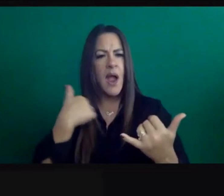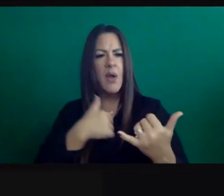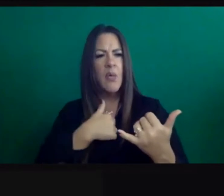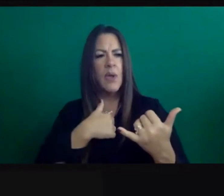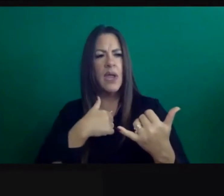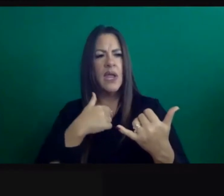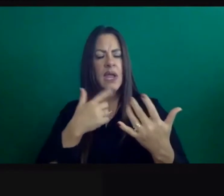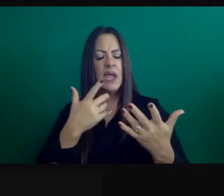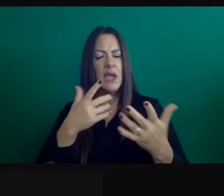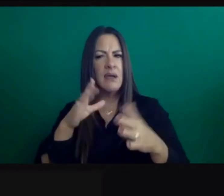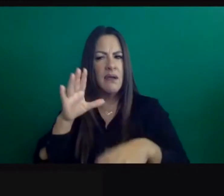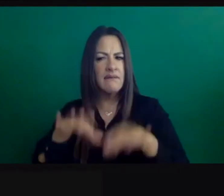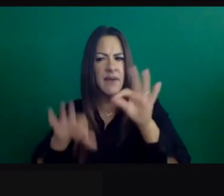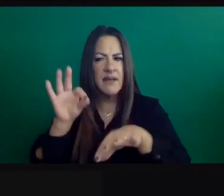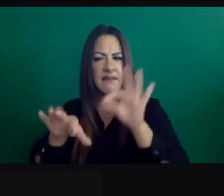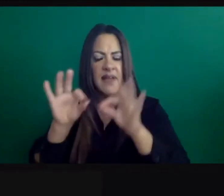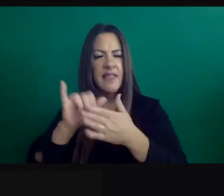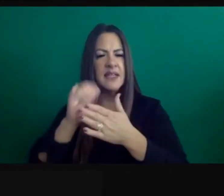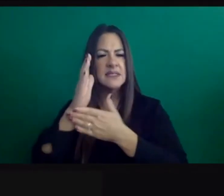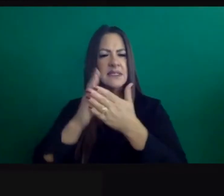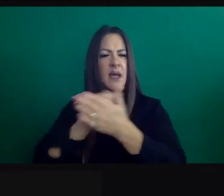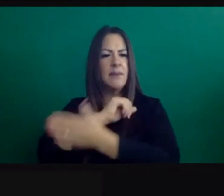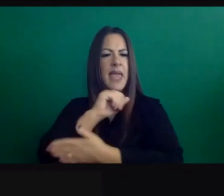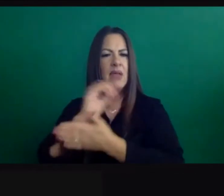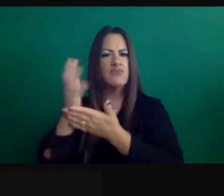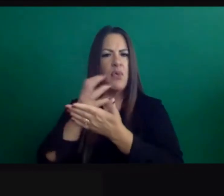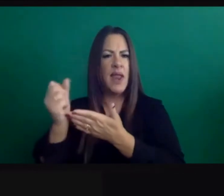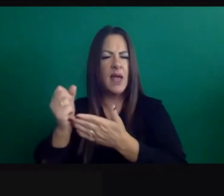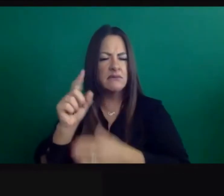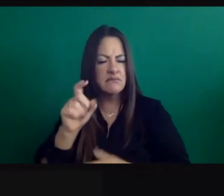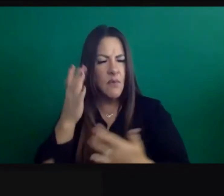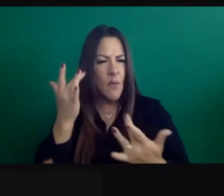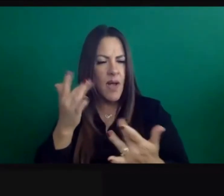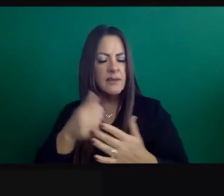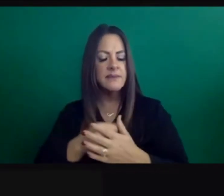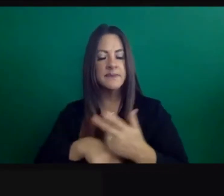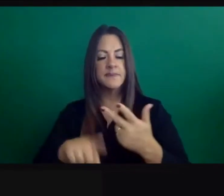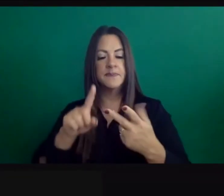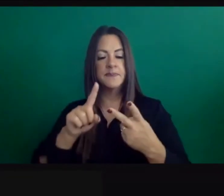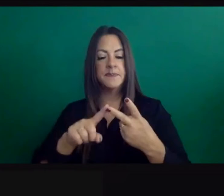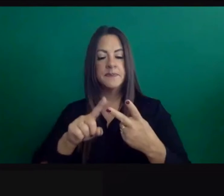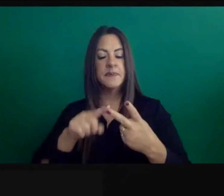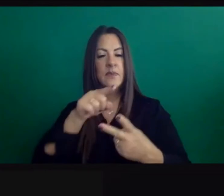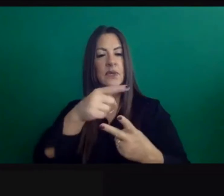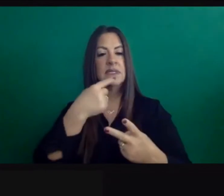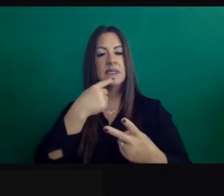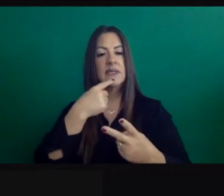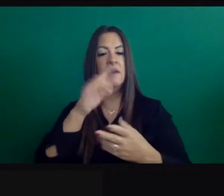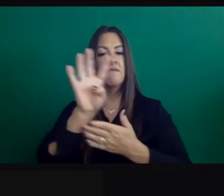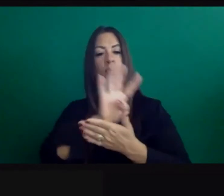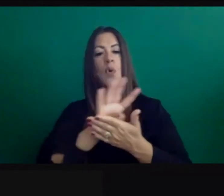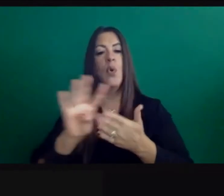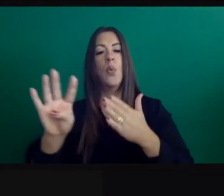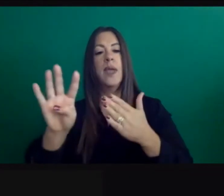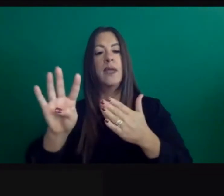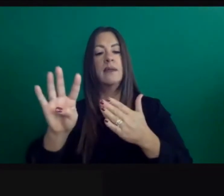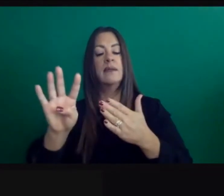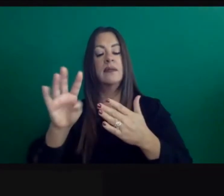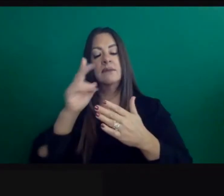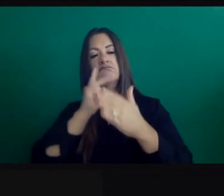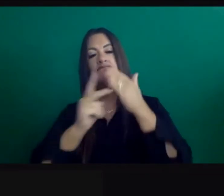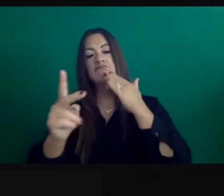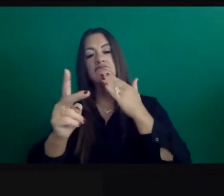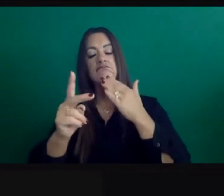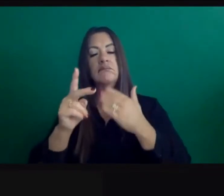where some counties are running out? And then secondly, you talked about the four-week models that allow us to know